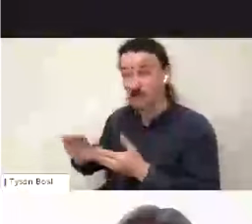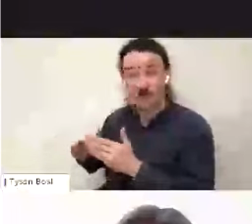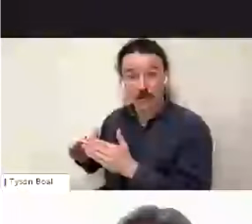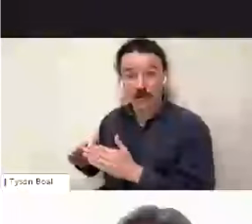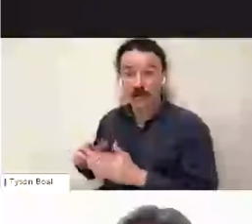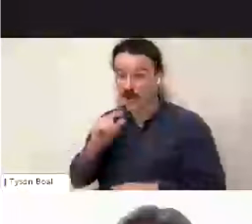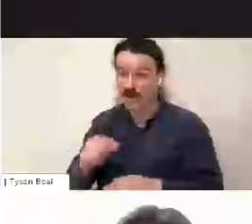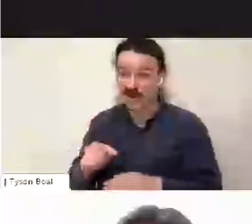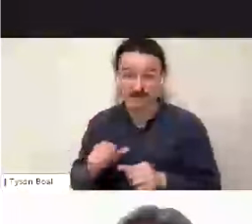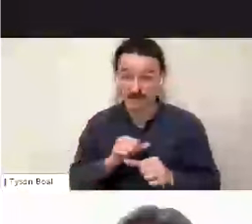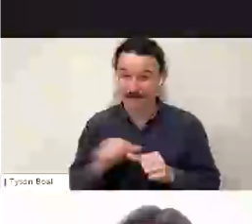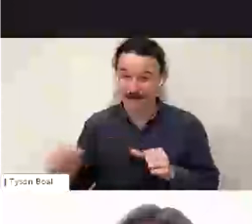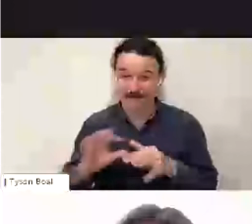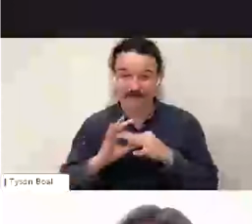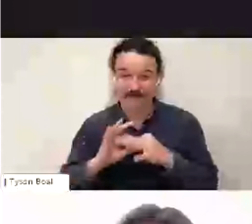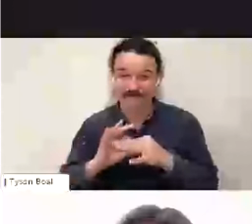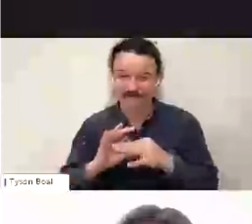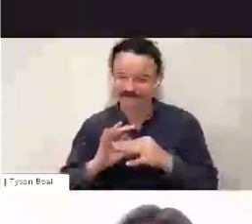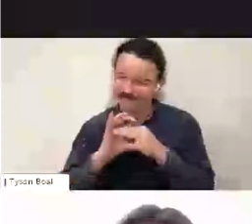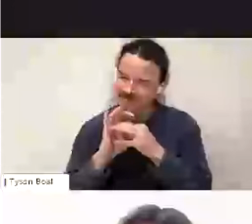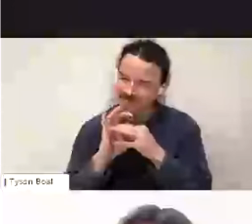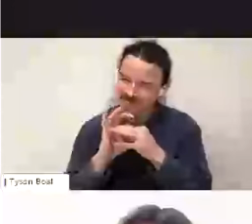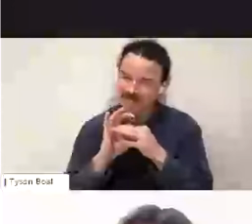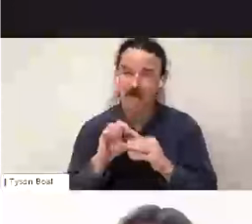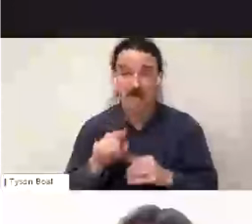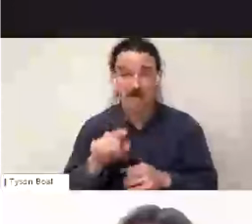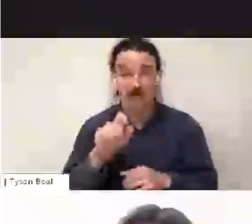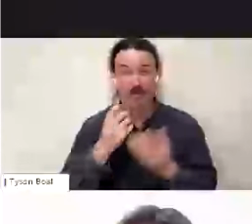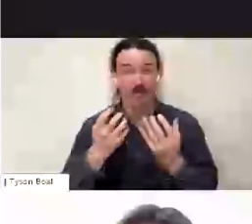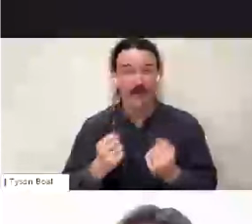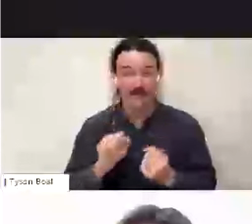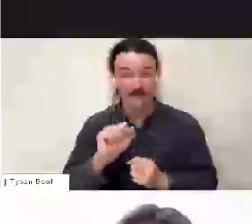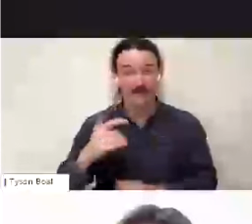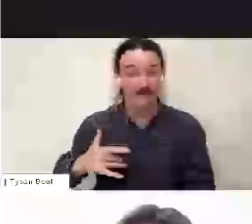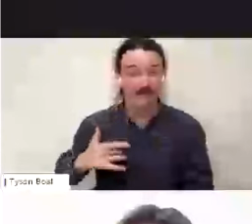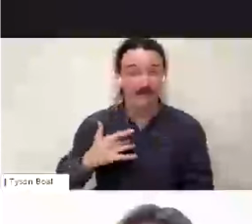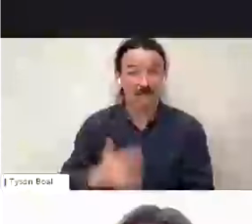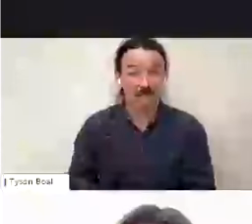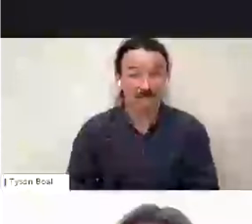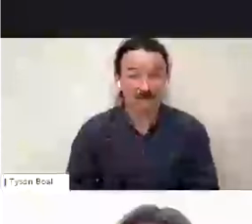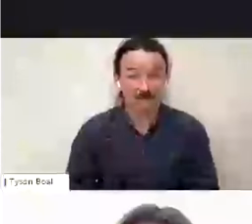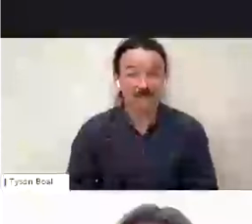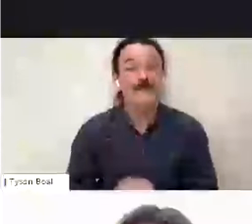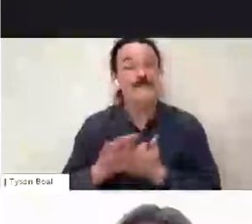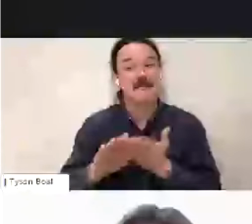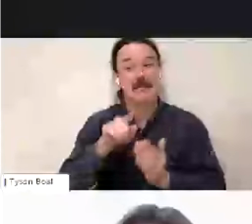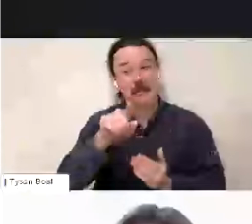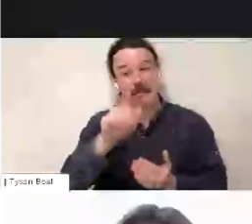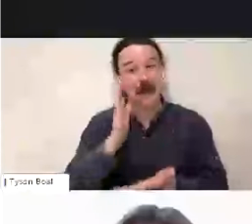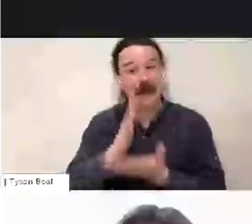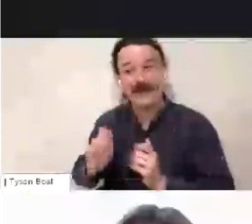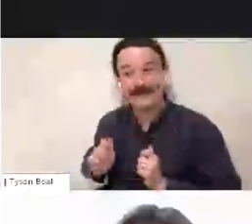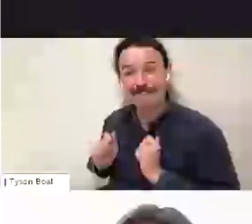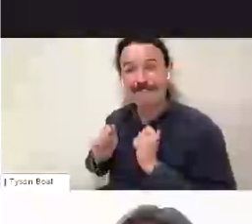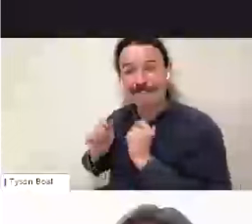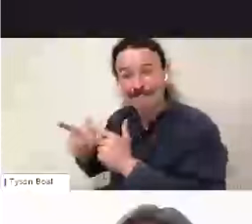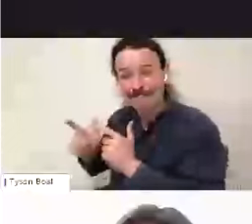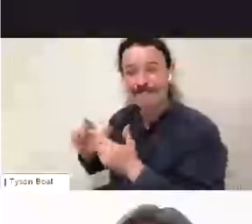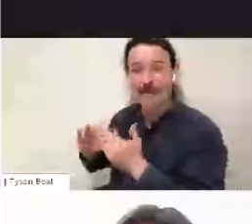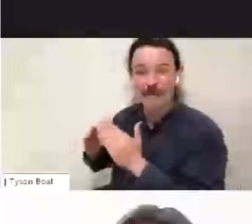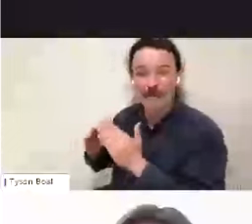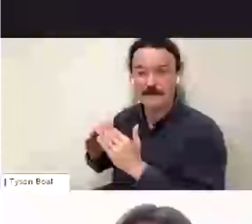can be confident of that. So concerted outreach approach, going to community, doing it in partnership